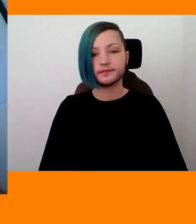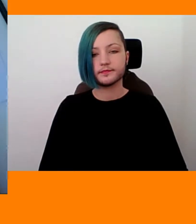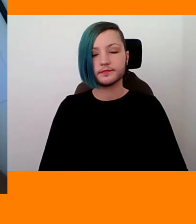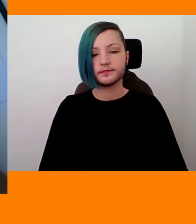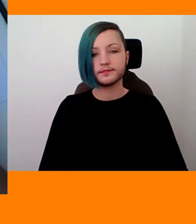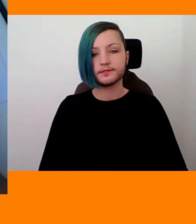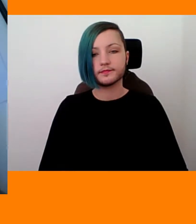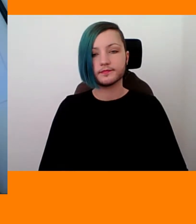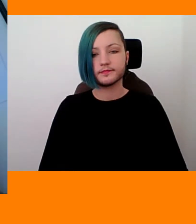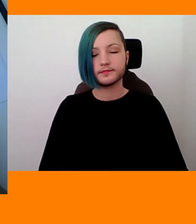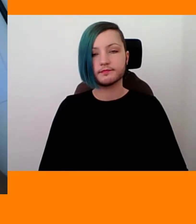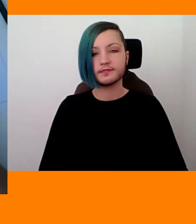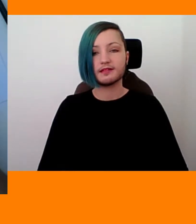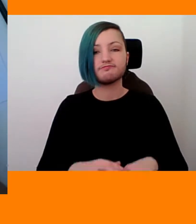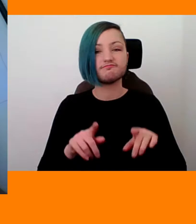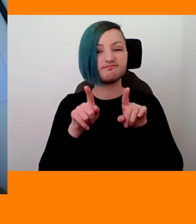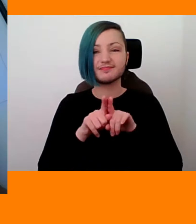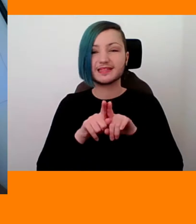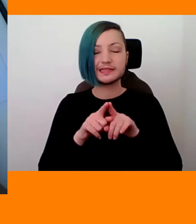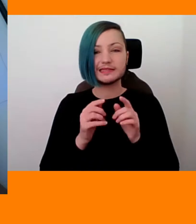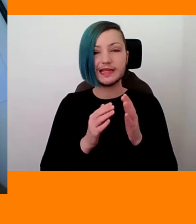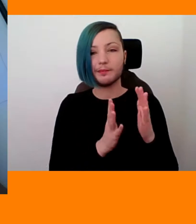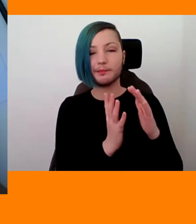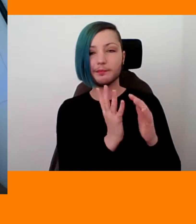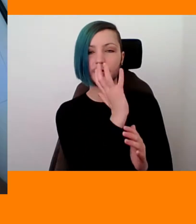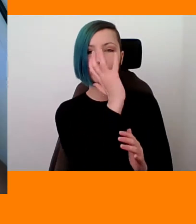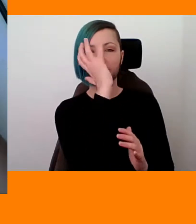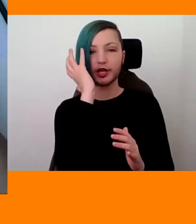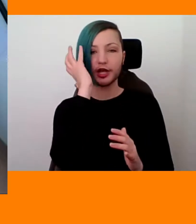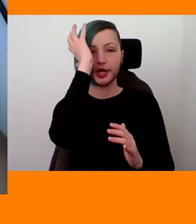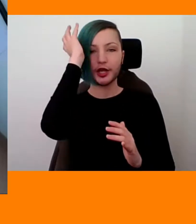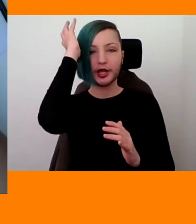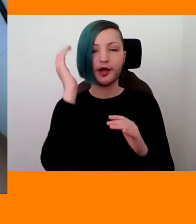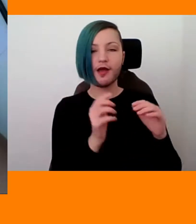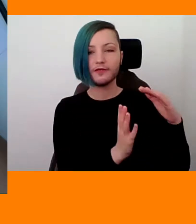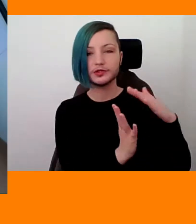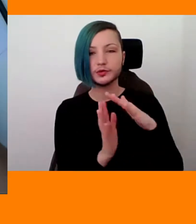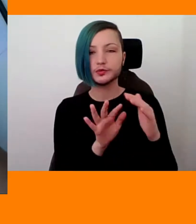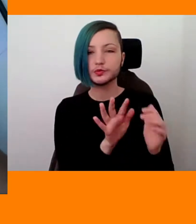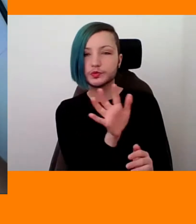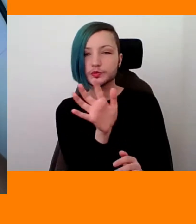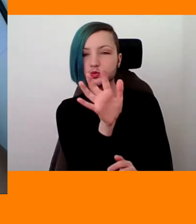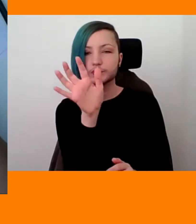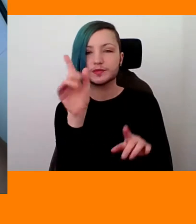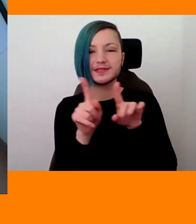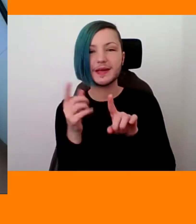You want to move in the same curved stroke as you did before.